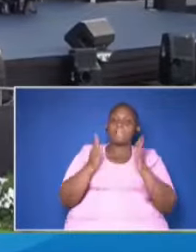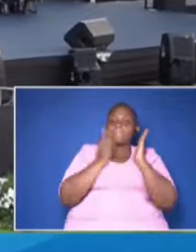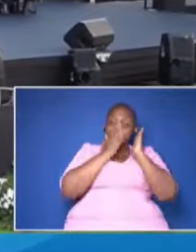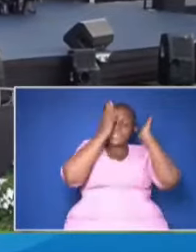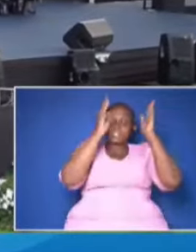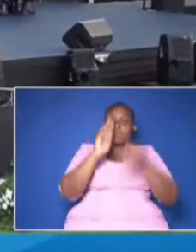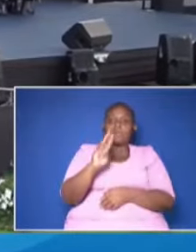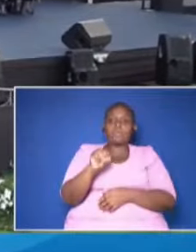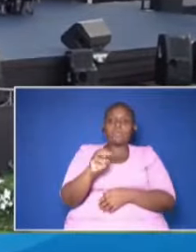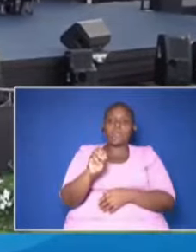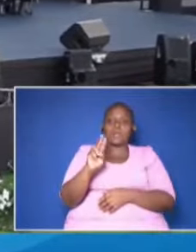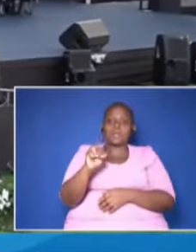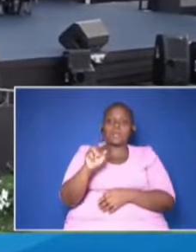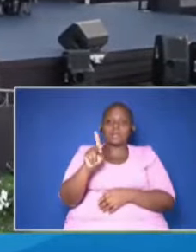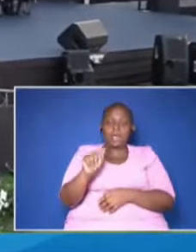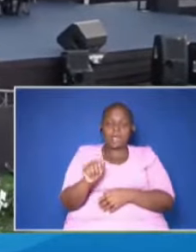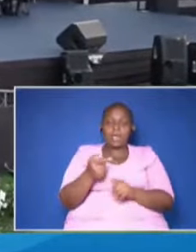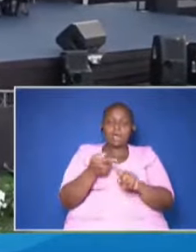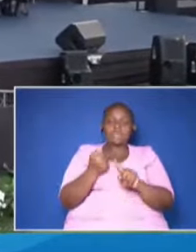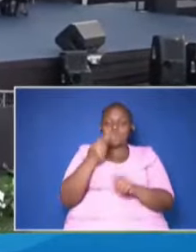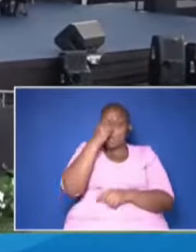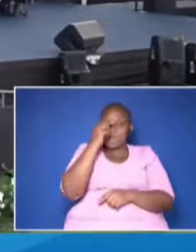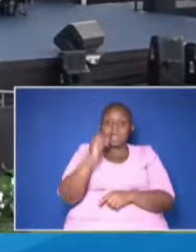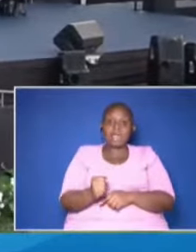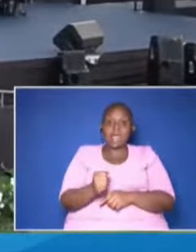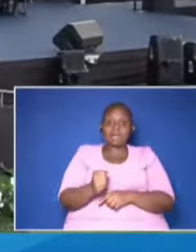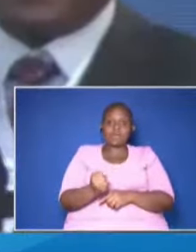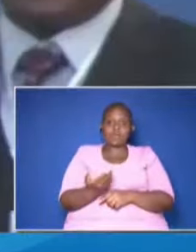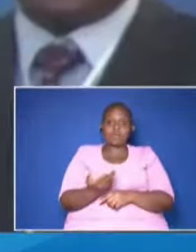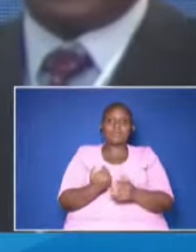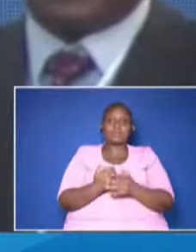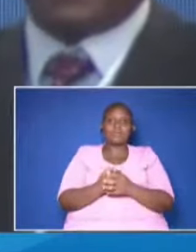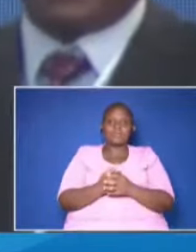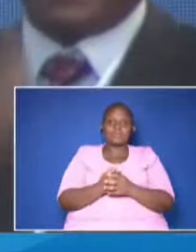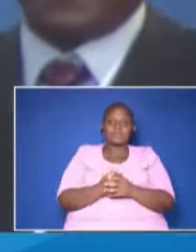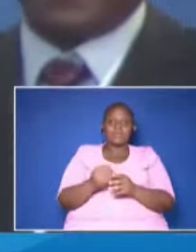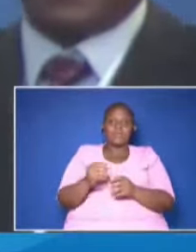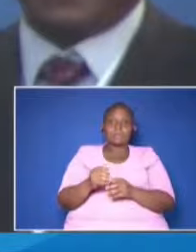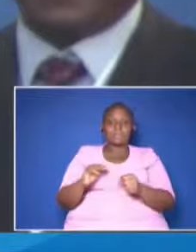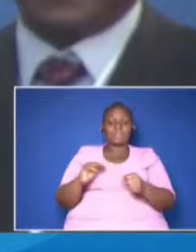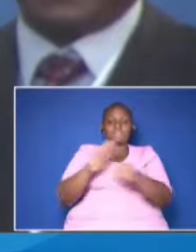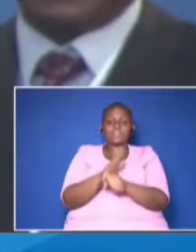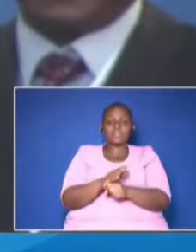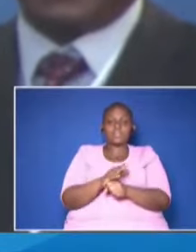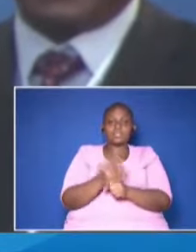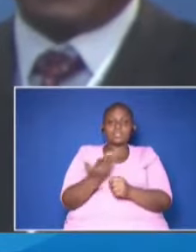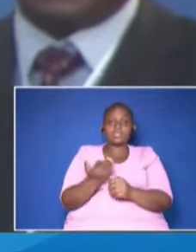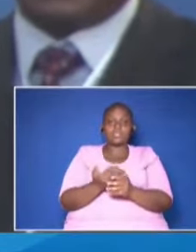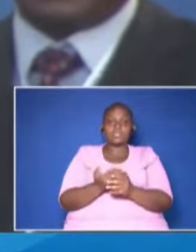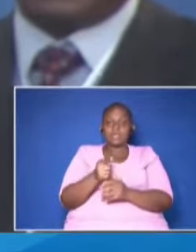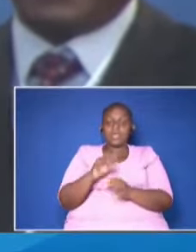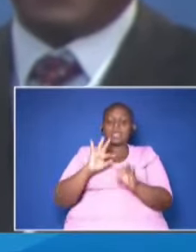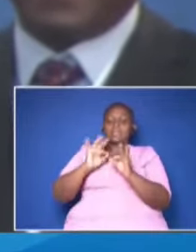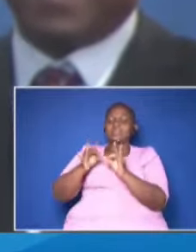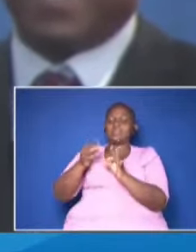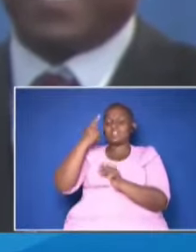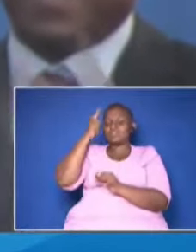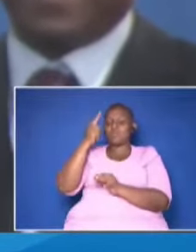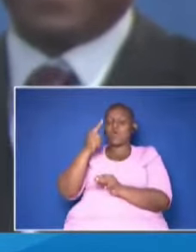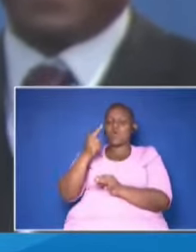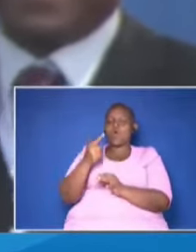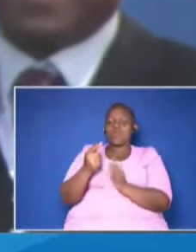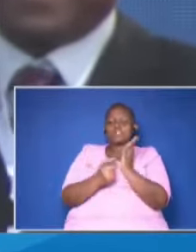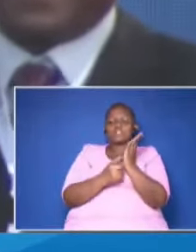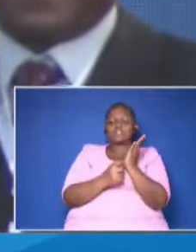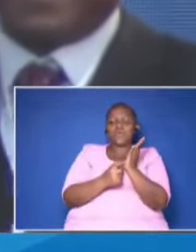from church fill man of God a place for the Ben